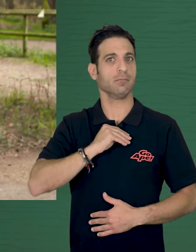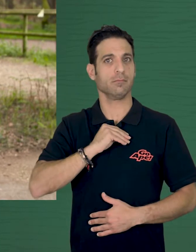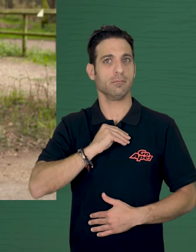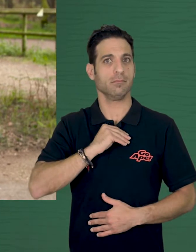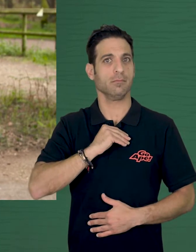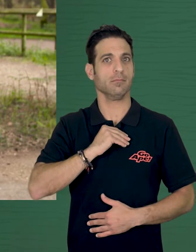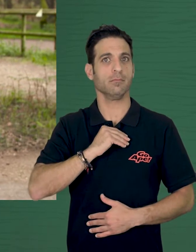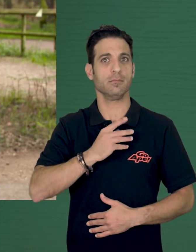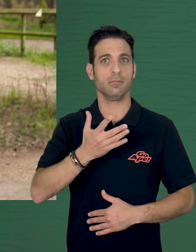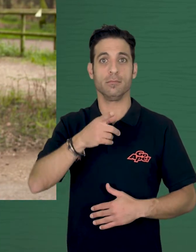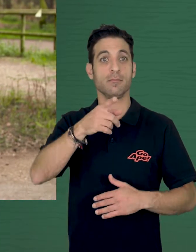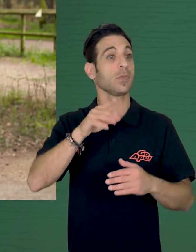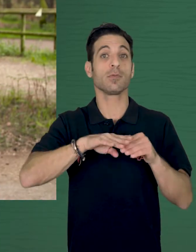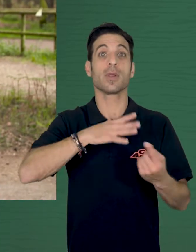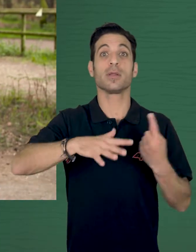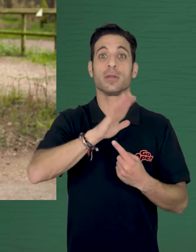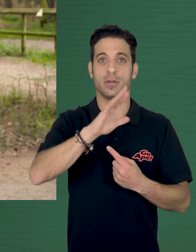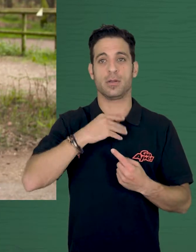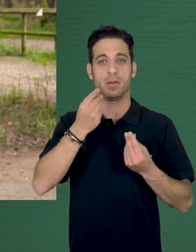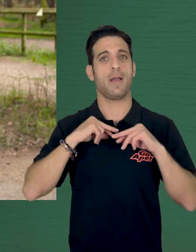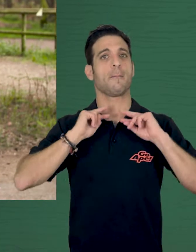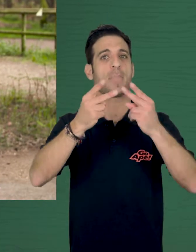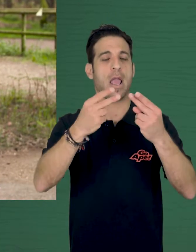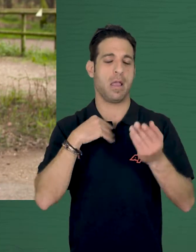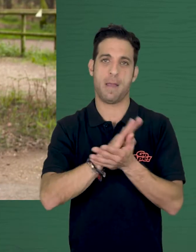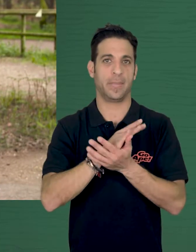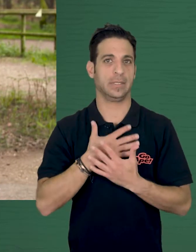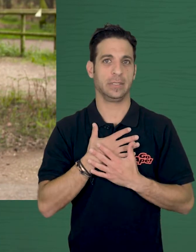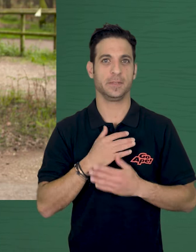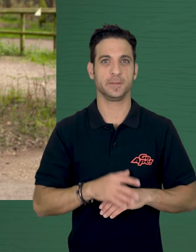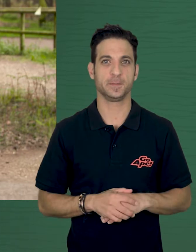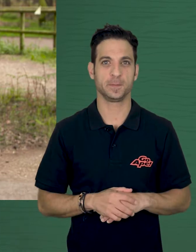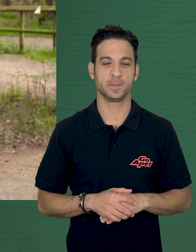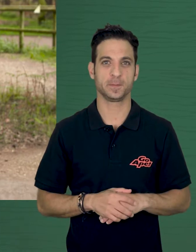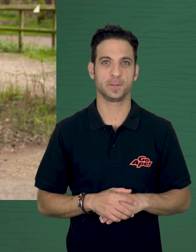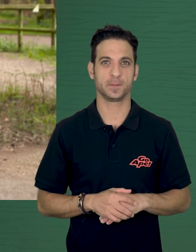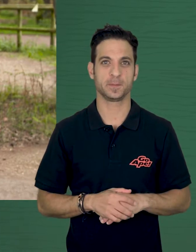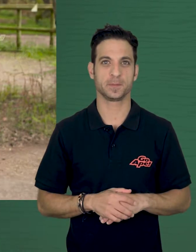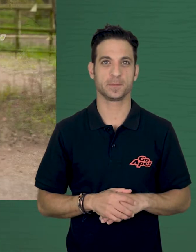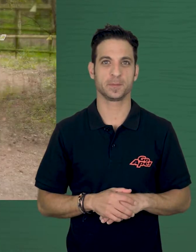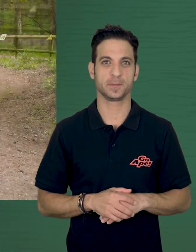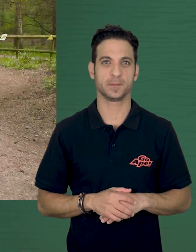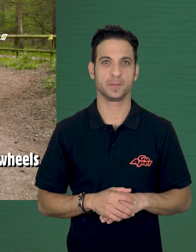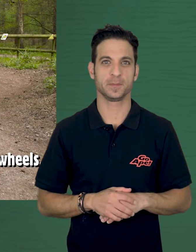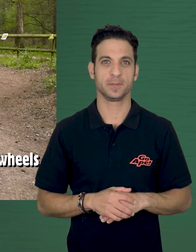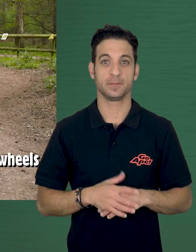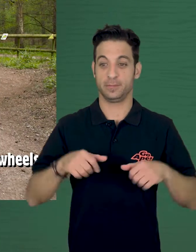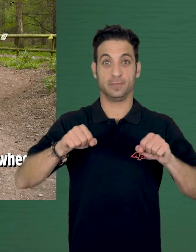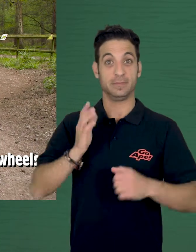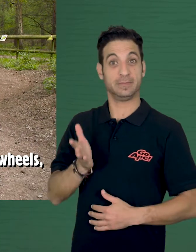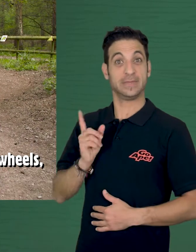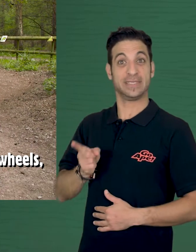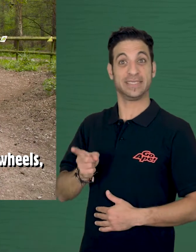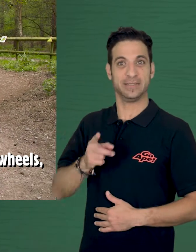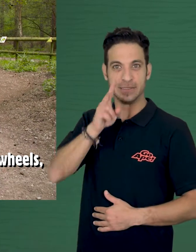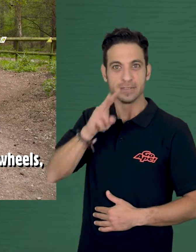of responsibility, please let one of us know, don't leave the training area and we will be happy to give you a full refund. So this is your